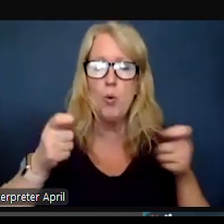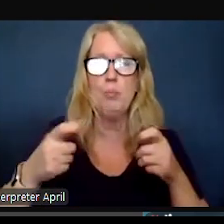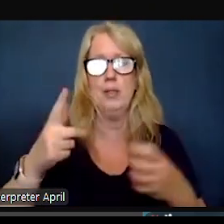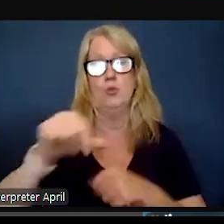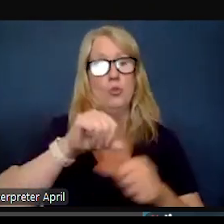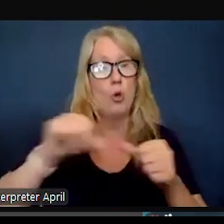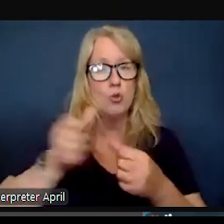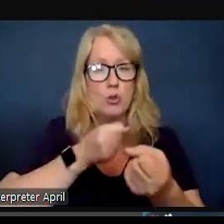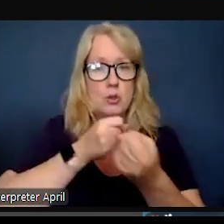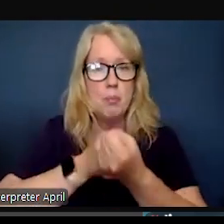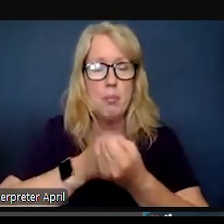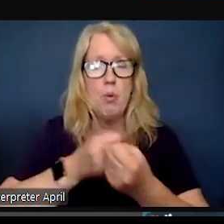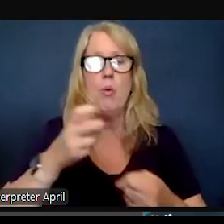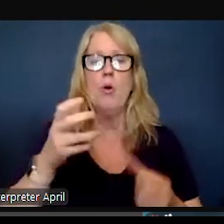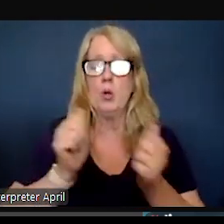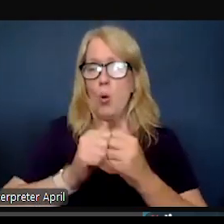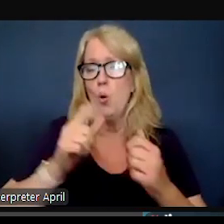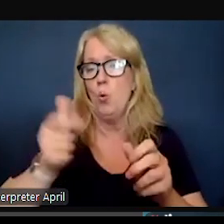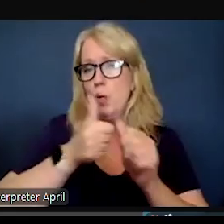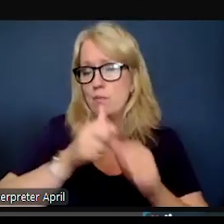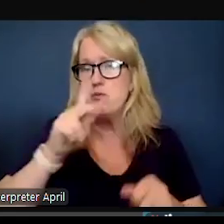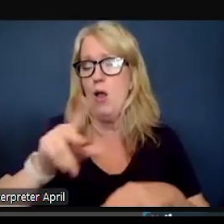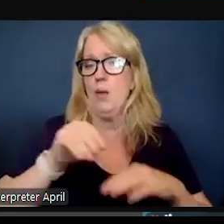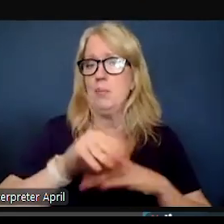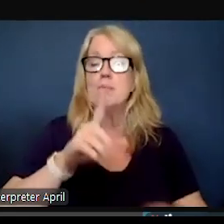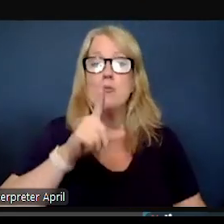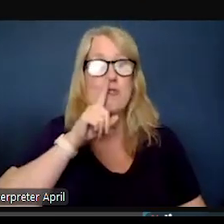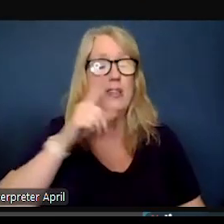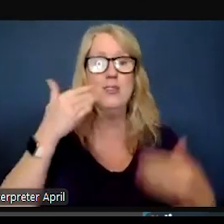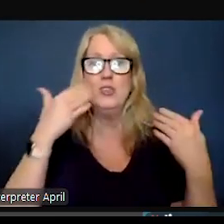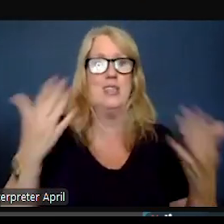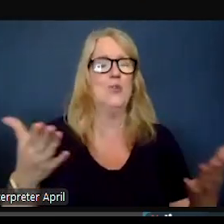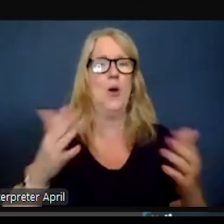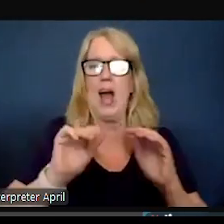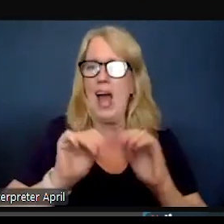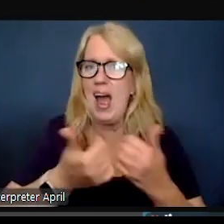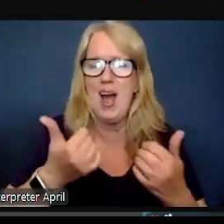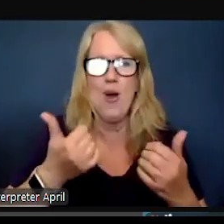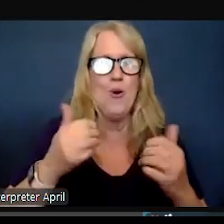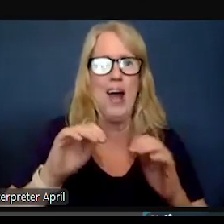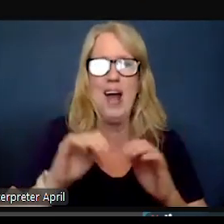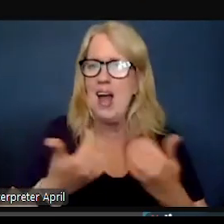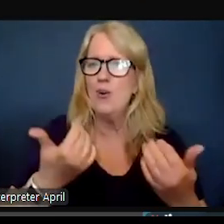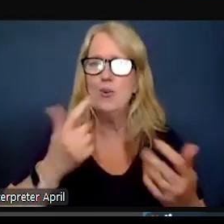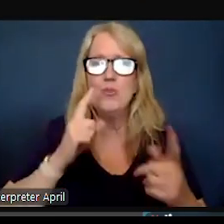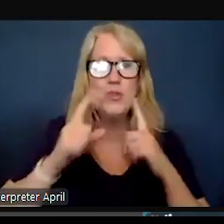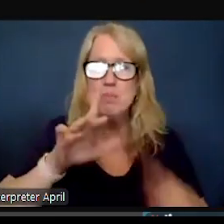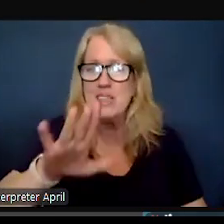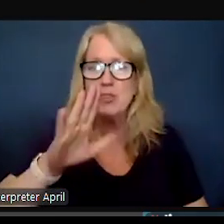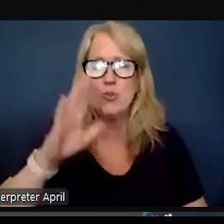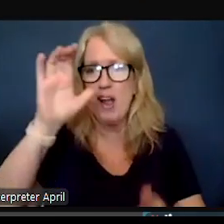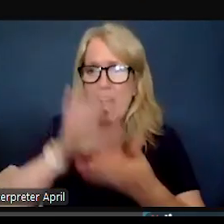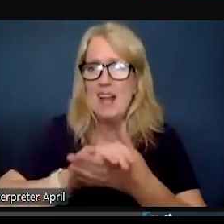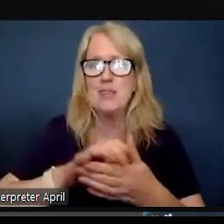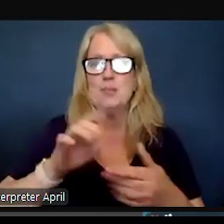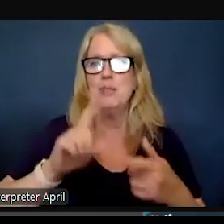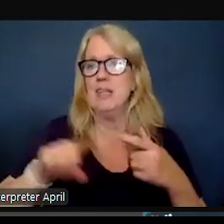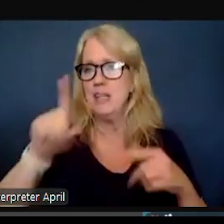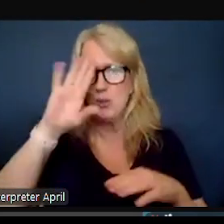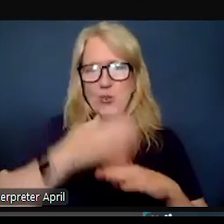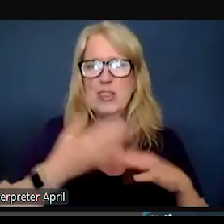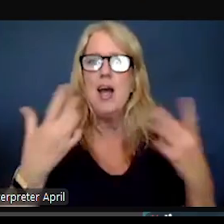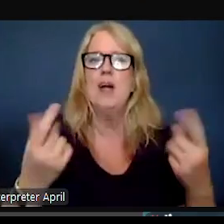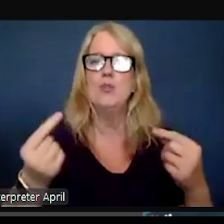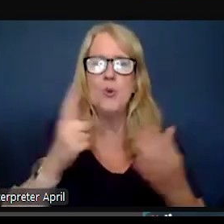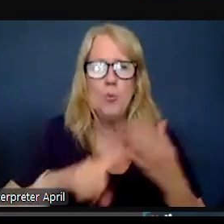social supports with the follow-up counselor. And she really didn't know how to speak to her husband and her son about what was going